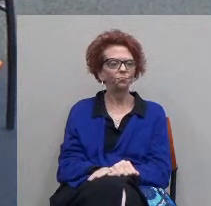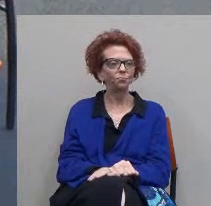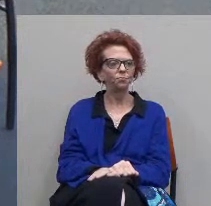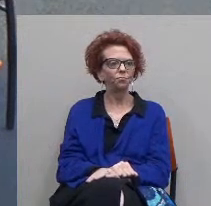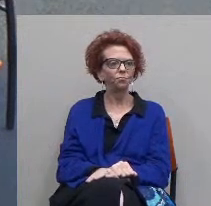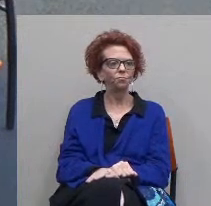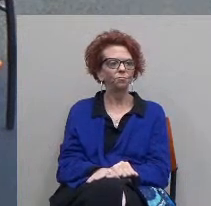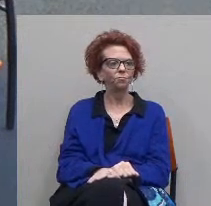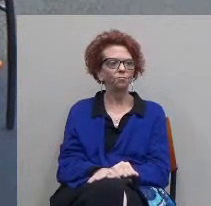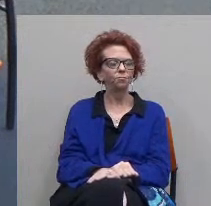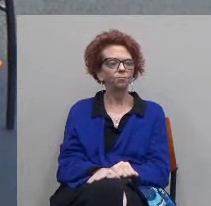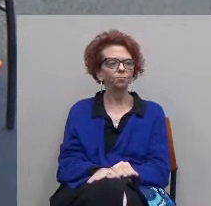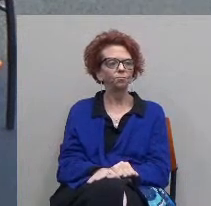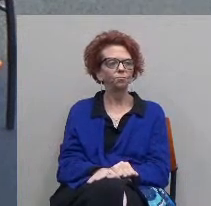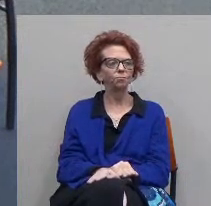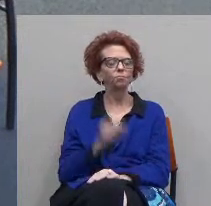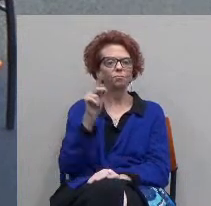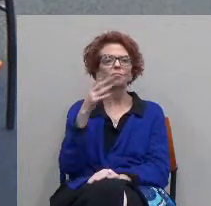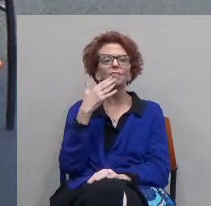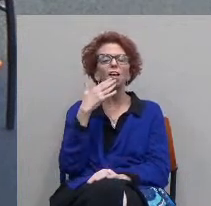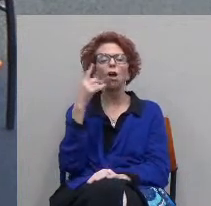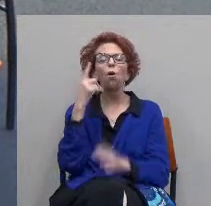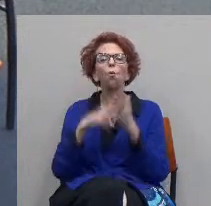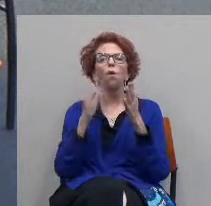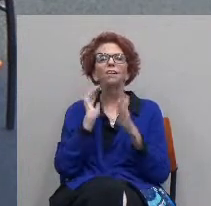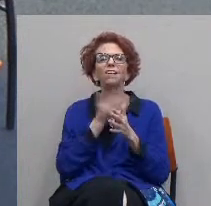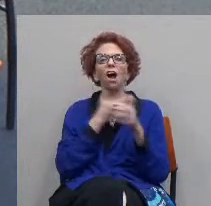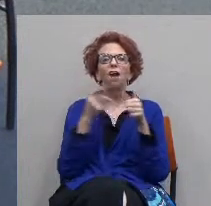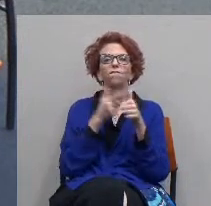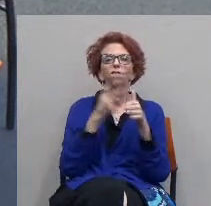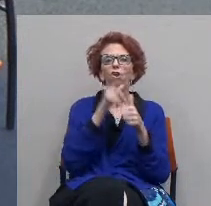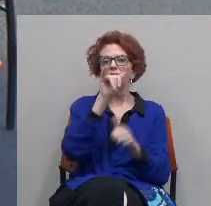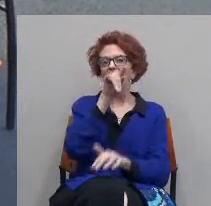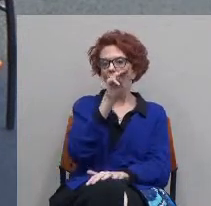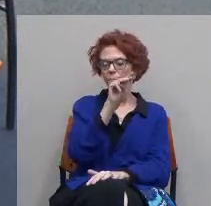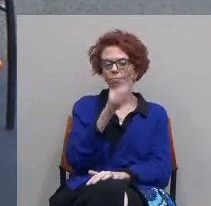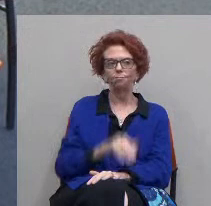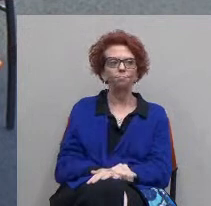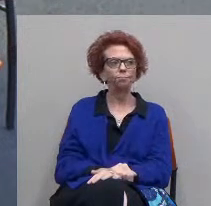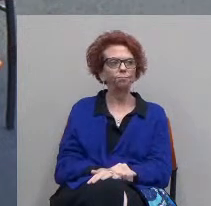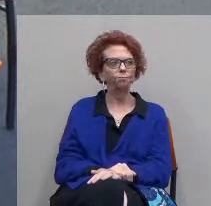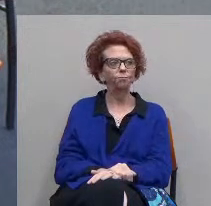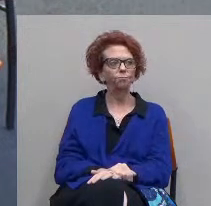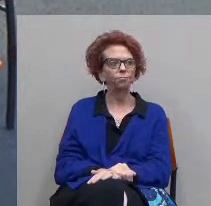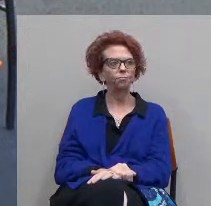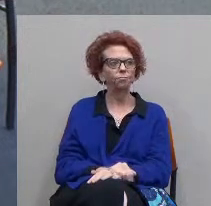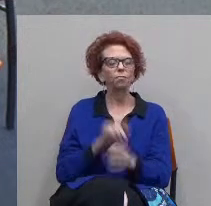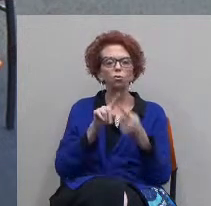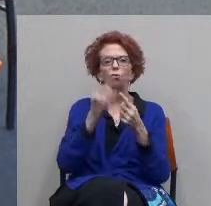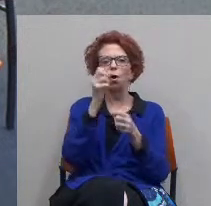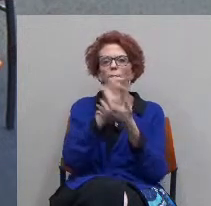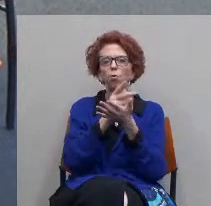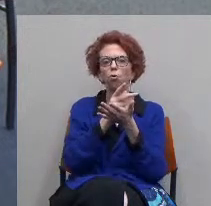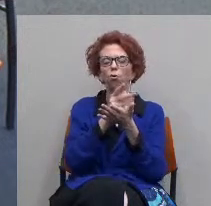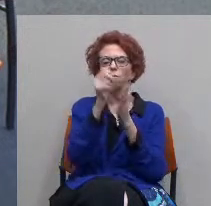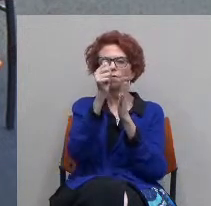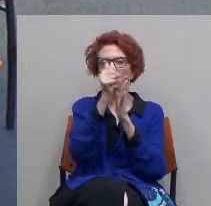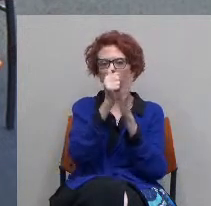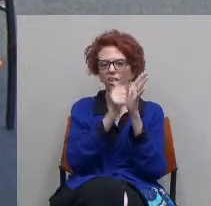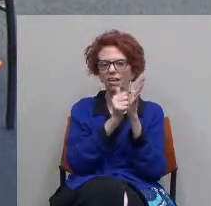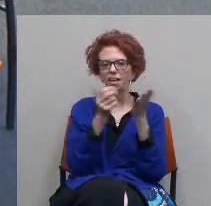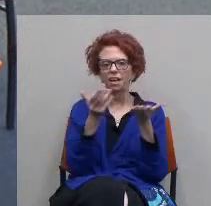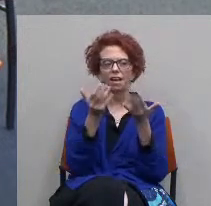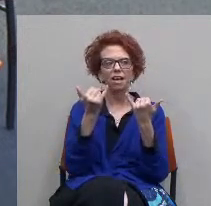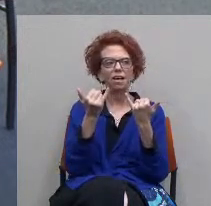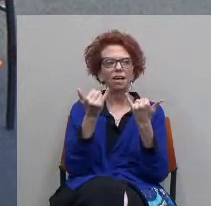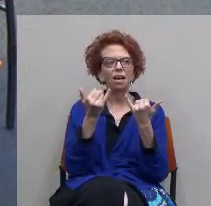Thank you. Thank you. What's our first item? Is to approve the agenda,